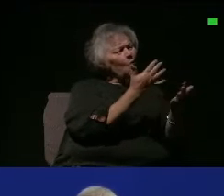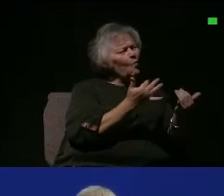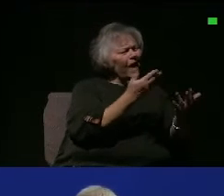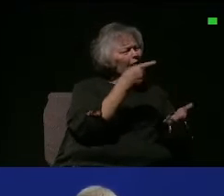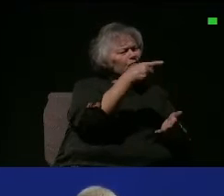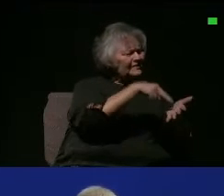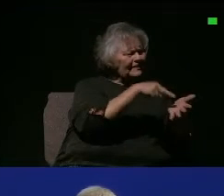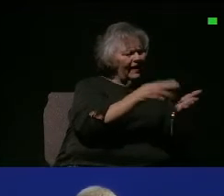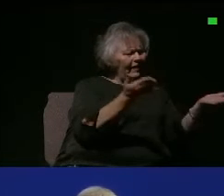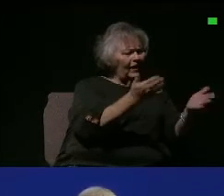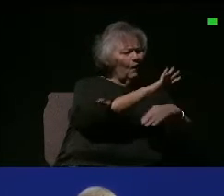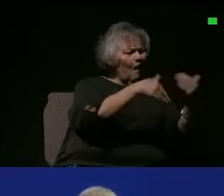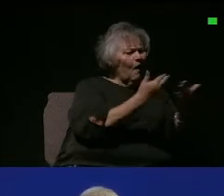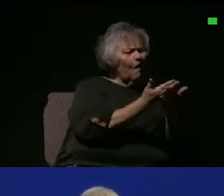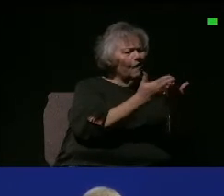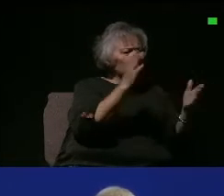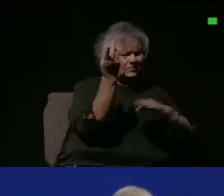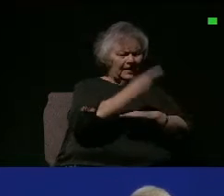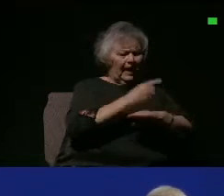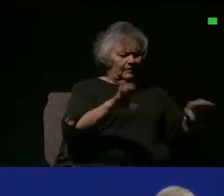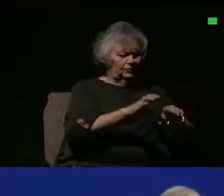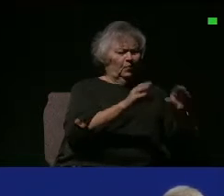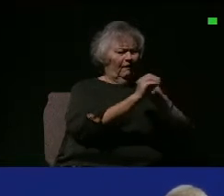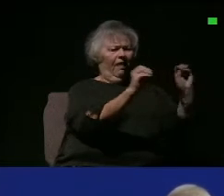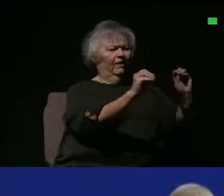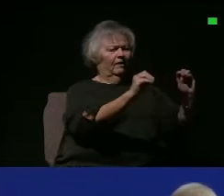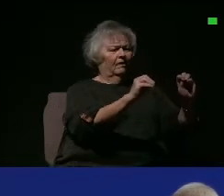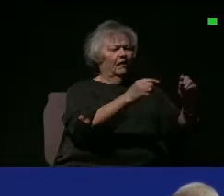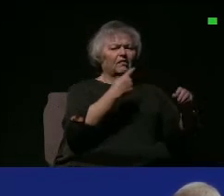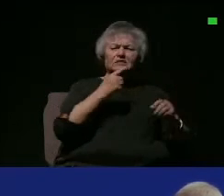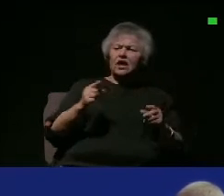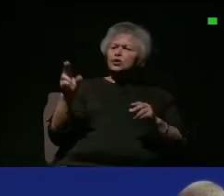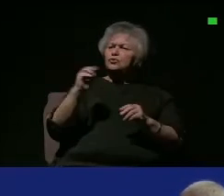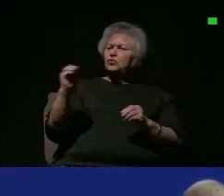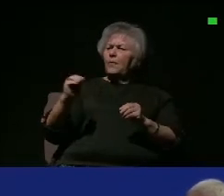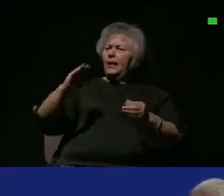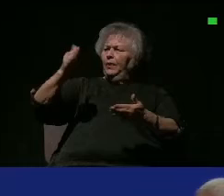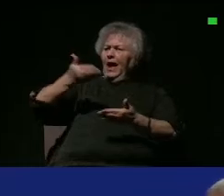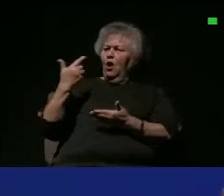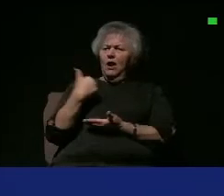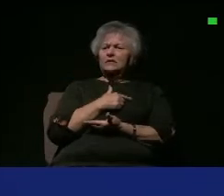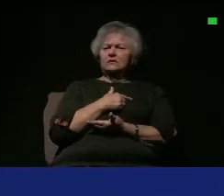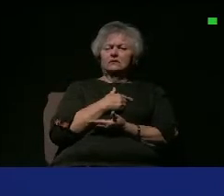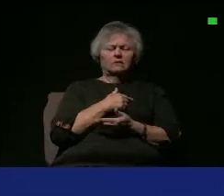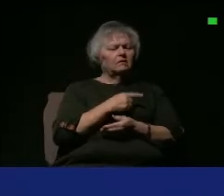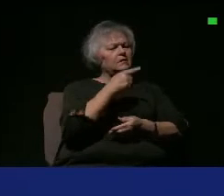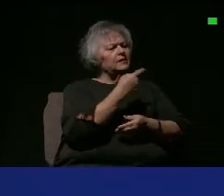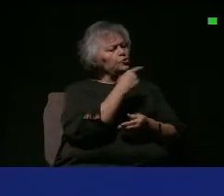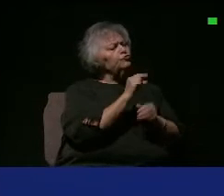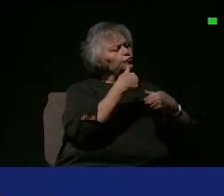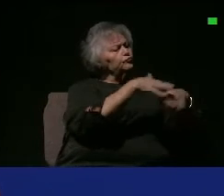have you been standing here idle all day long?' And they said to him, 'Because no one hired us.' And he said to them, 'Will you go into the vineyard